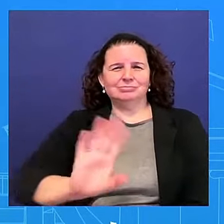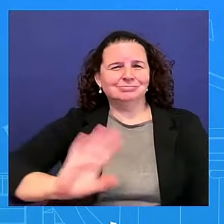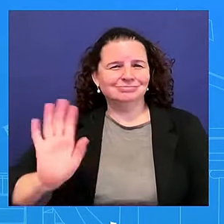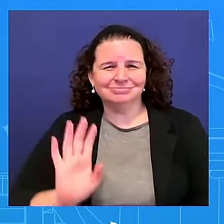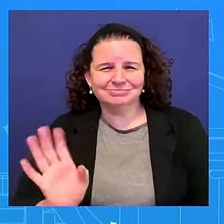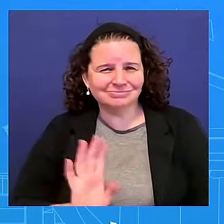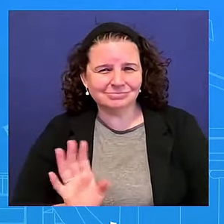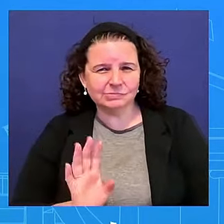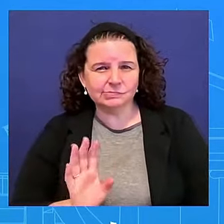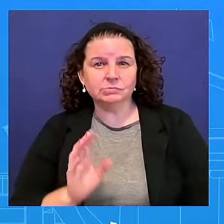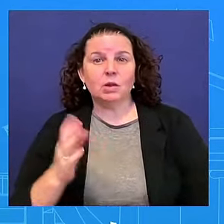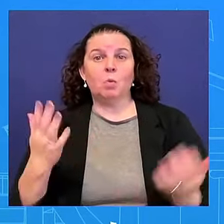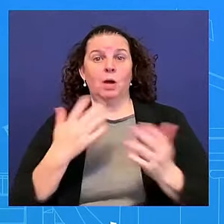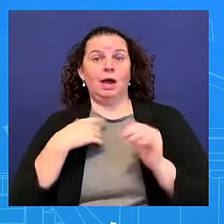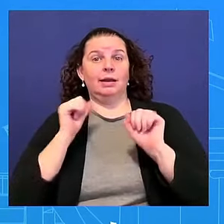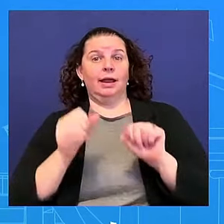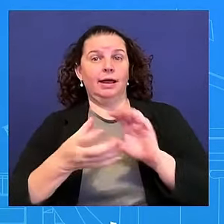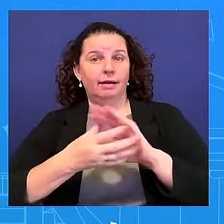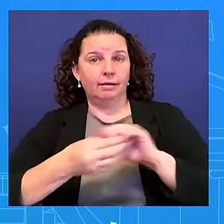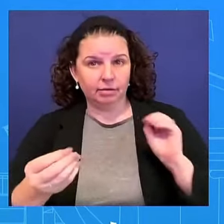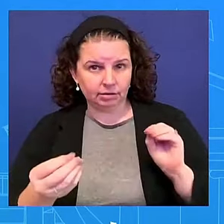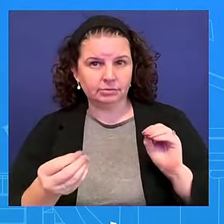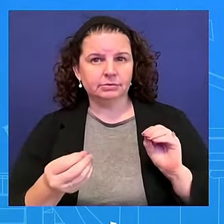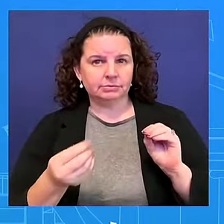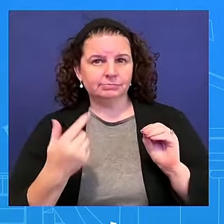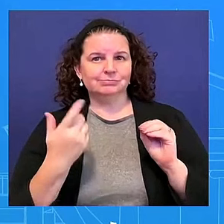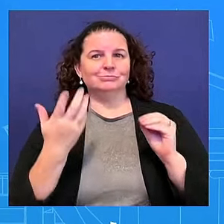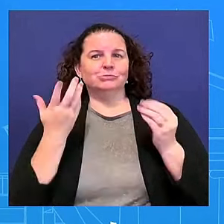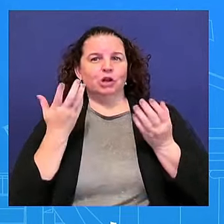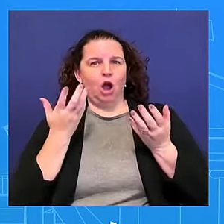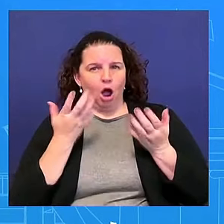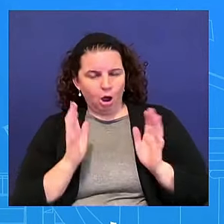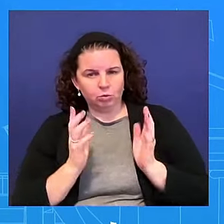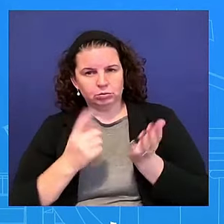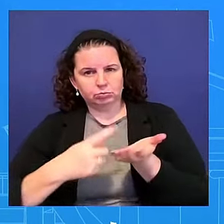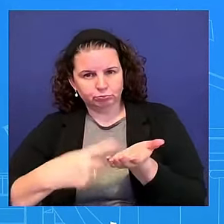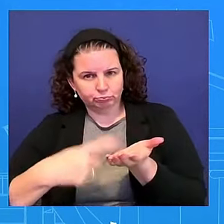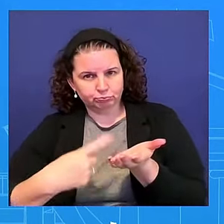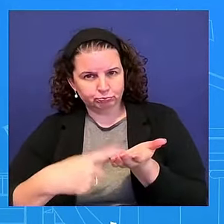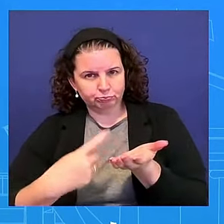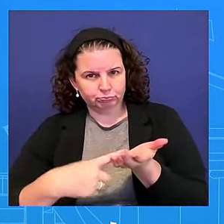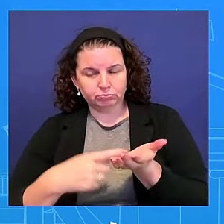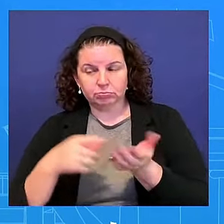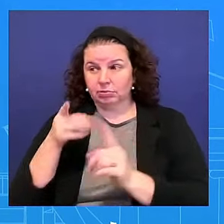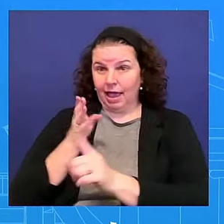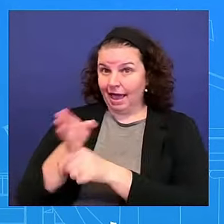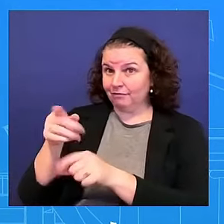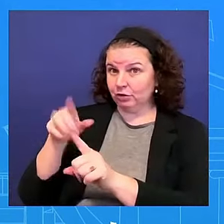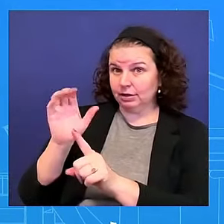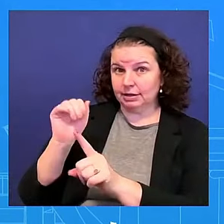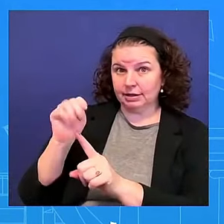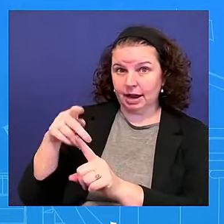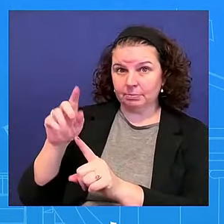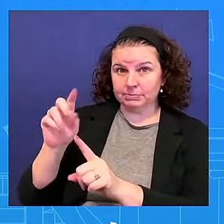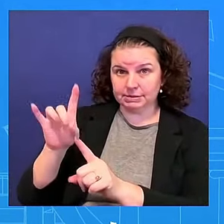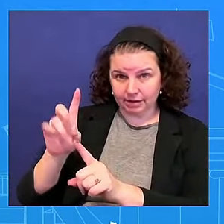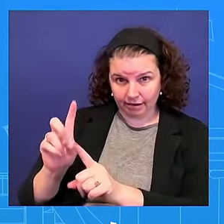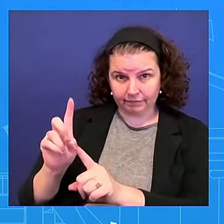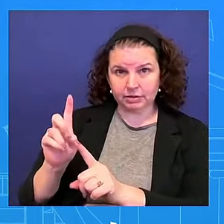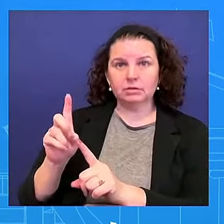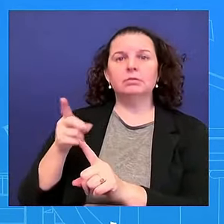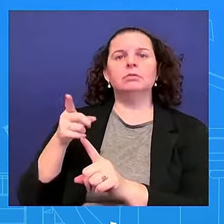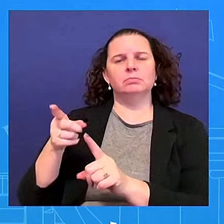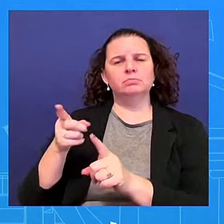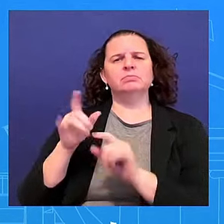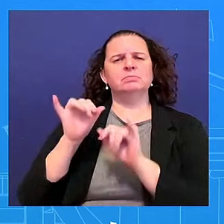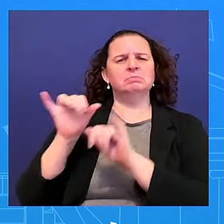that when they came back from Camp David, the president spent a couple days at Camp David with his family. He is very close